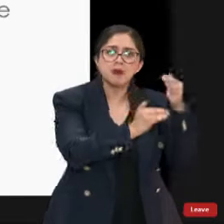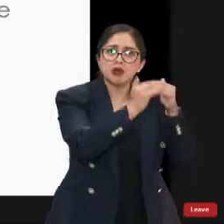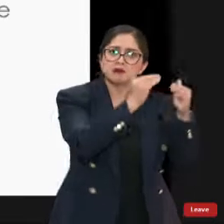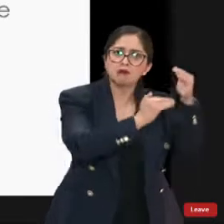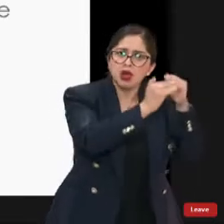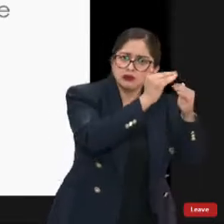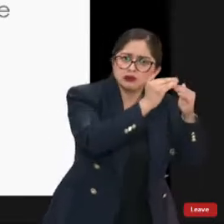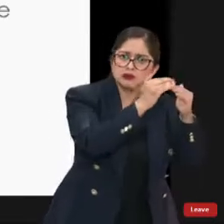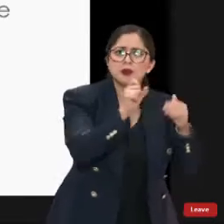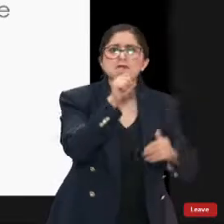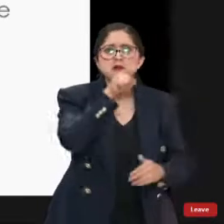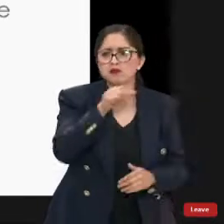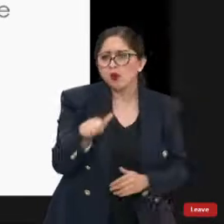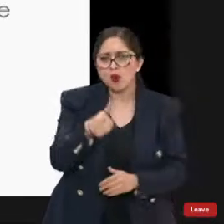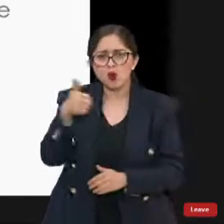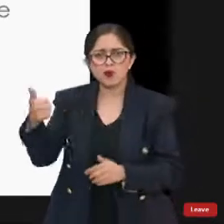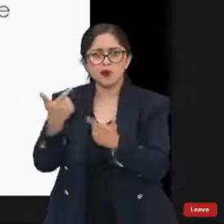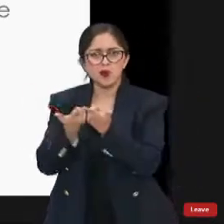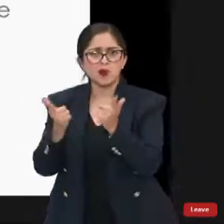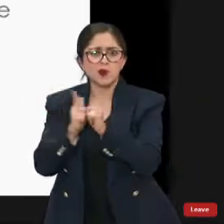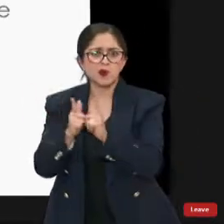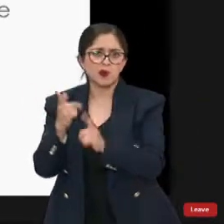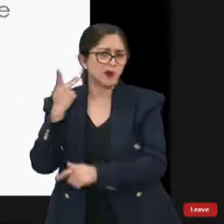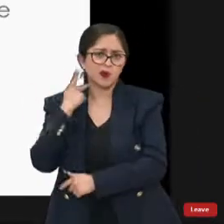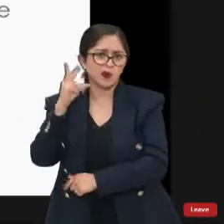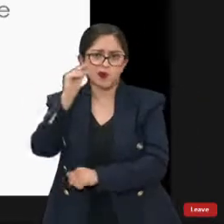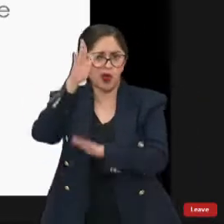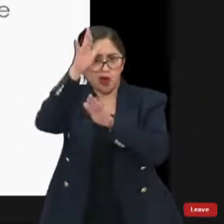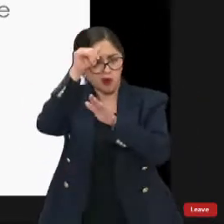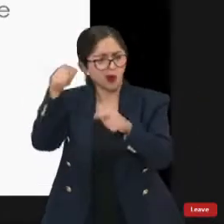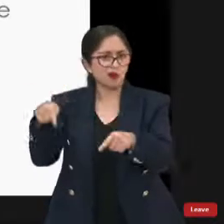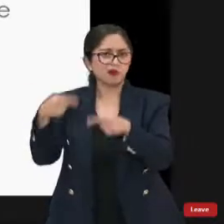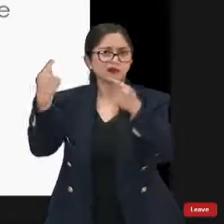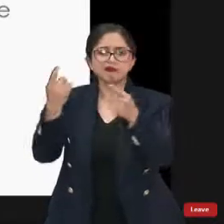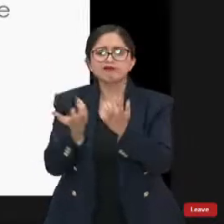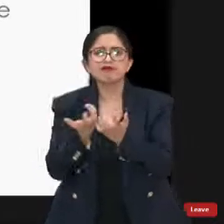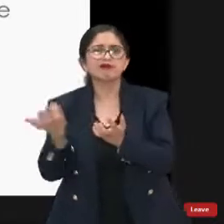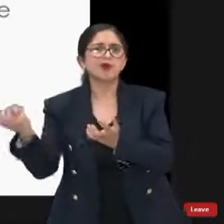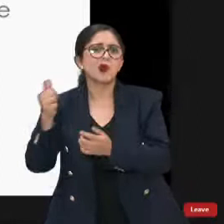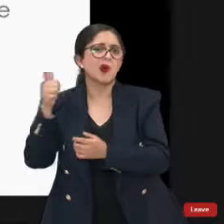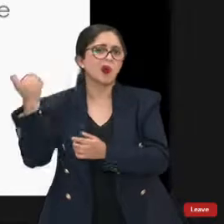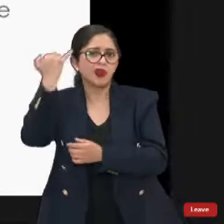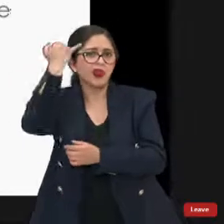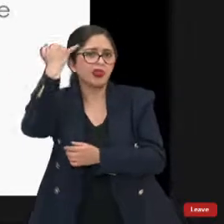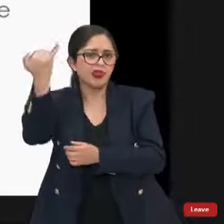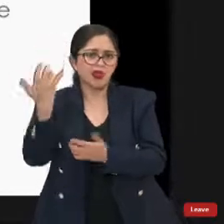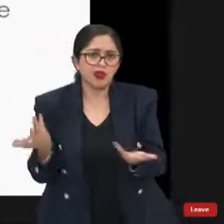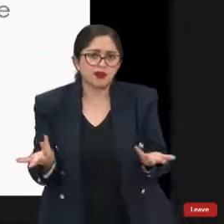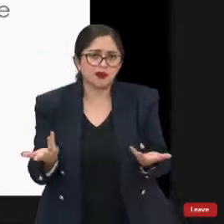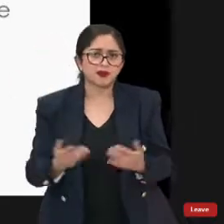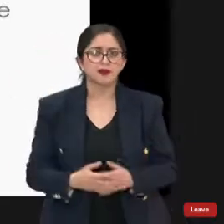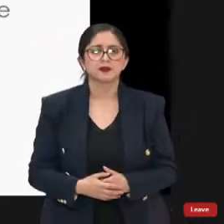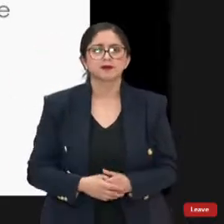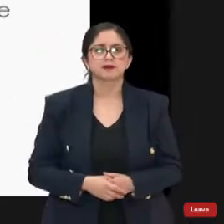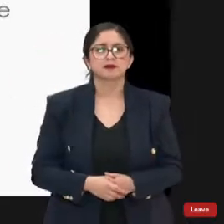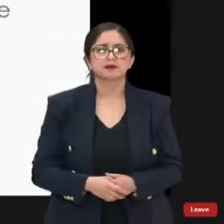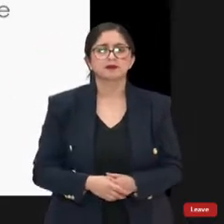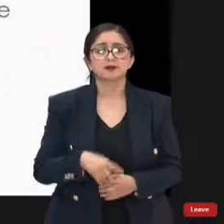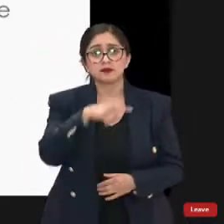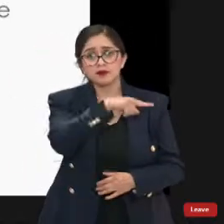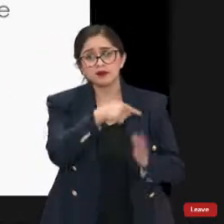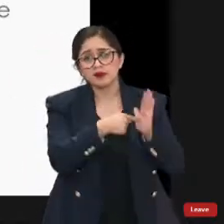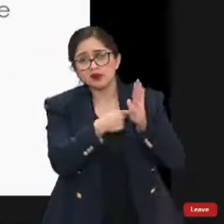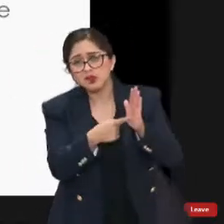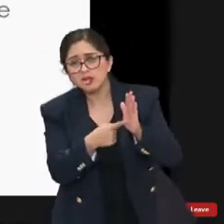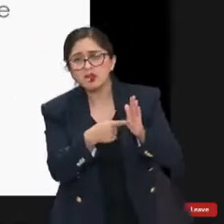corporate manner very vigorously, and they also appear in the opposing part or the opposing